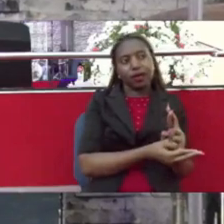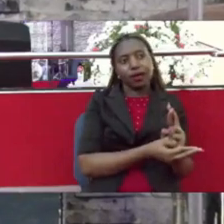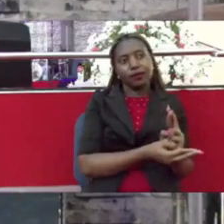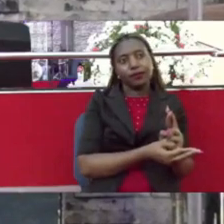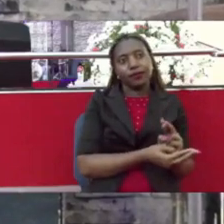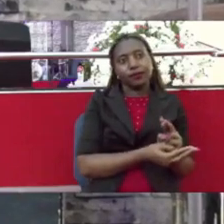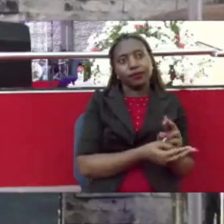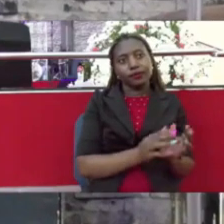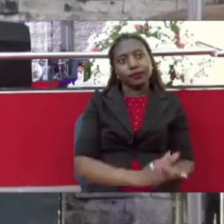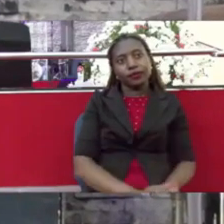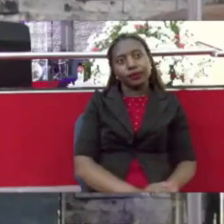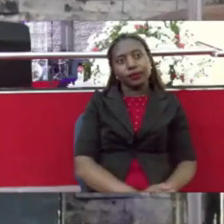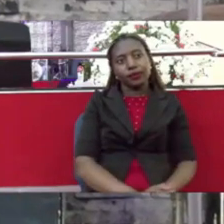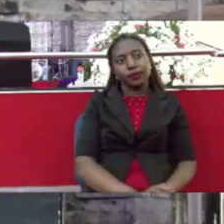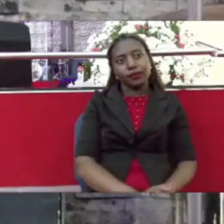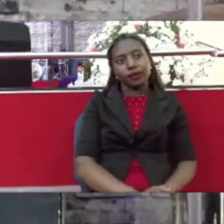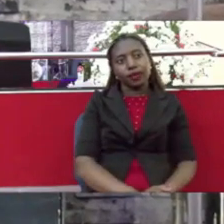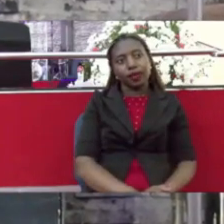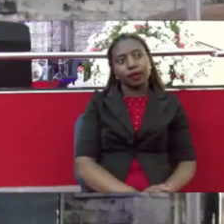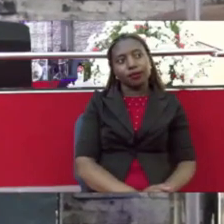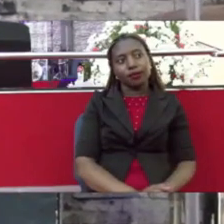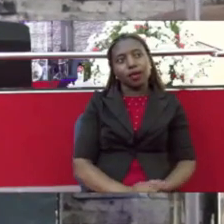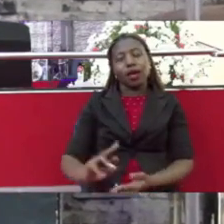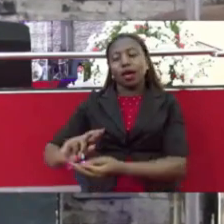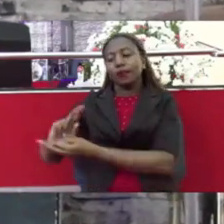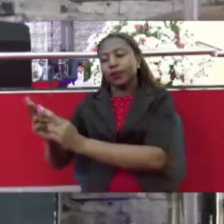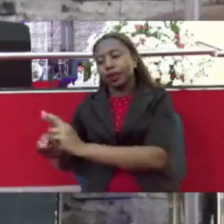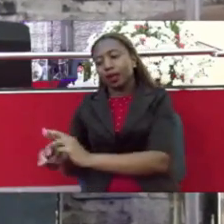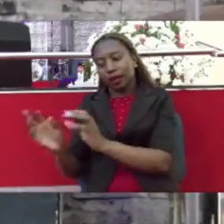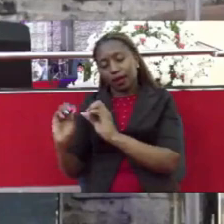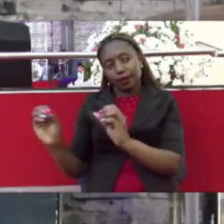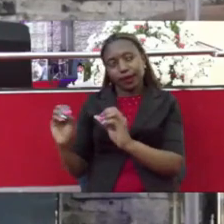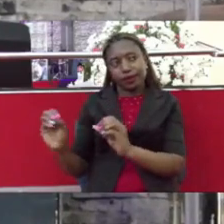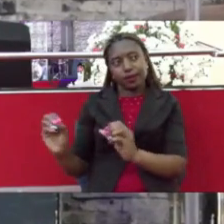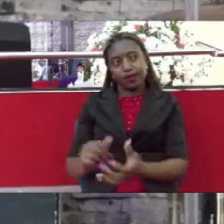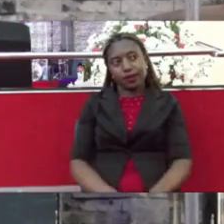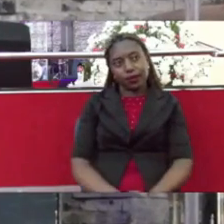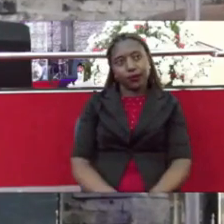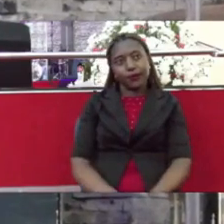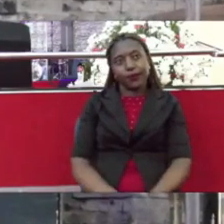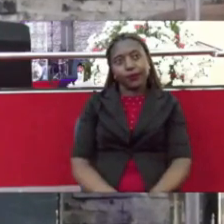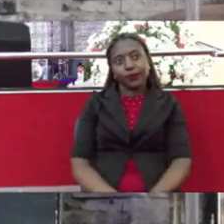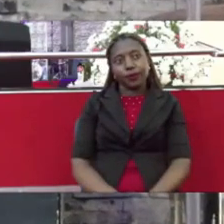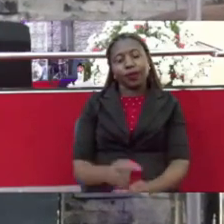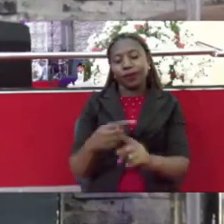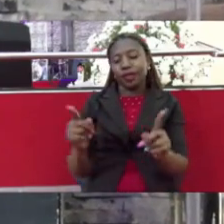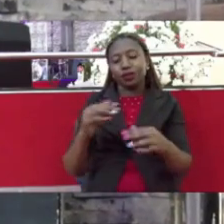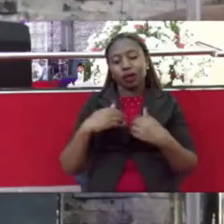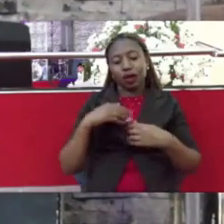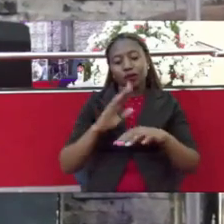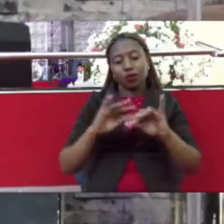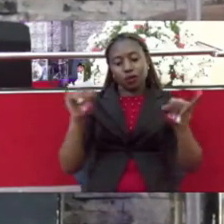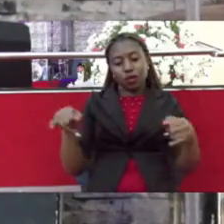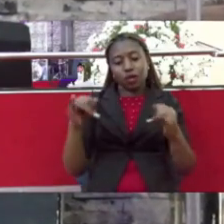kutenganisha waliotubu kwa hakika. And the unrepentant. Na wale ambao wamekataa kutubu. But there is good news. Lakini kuna habari